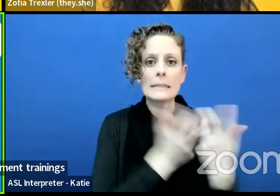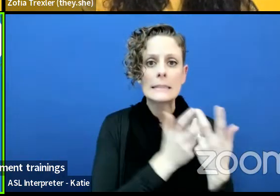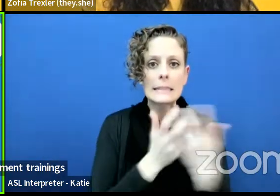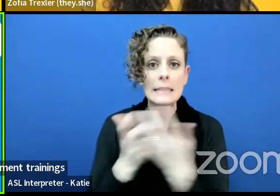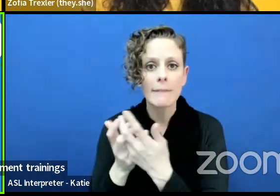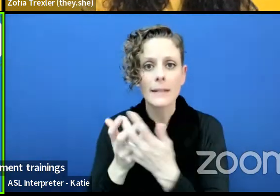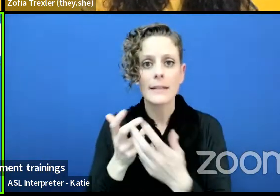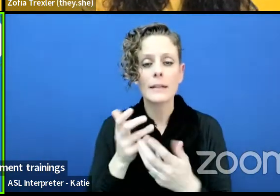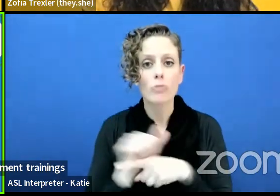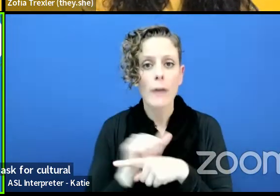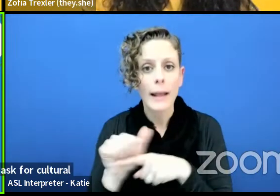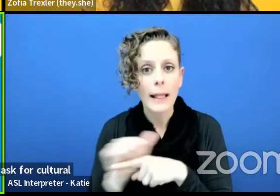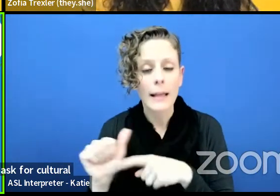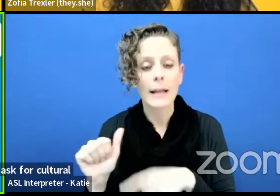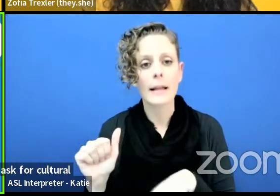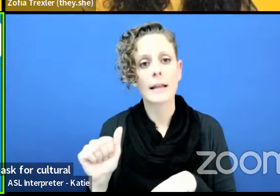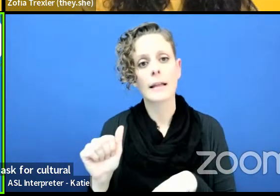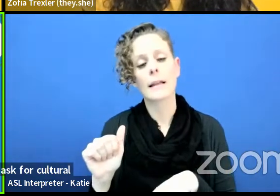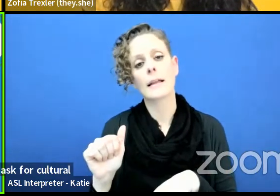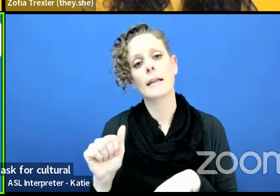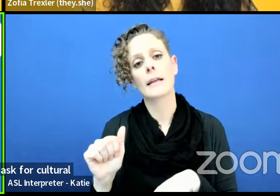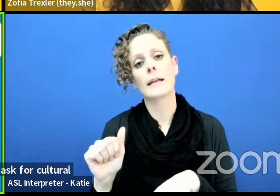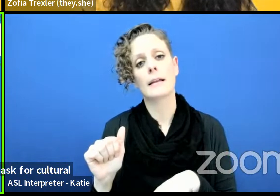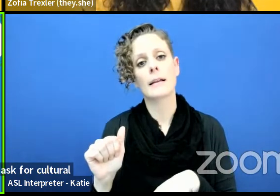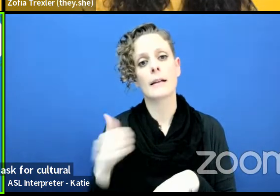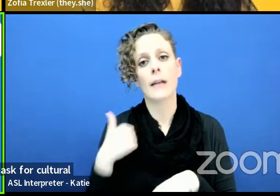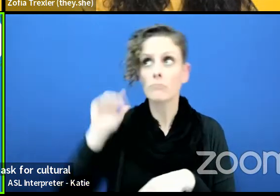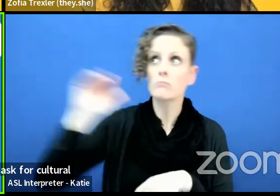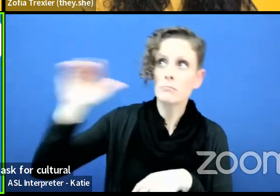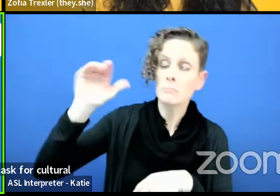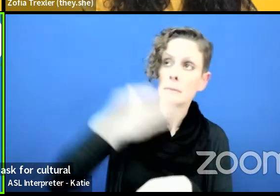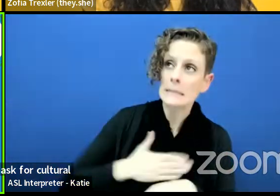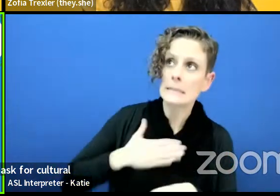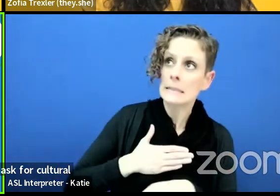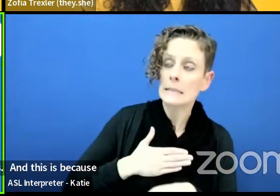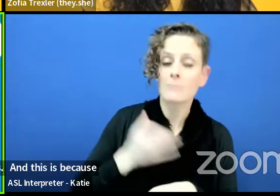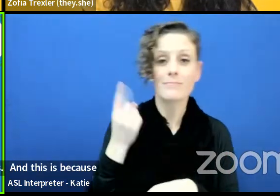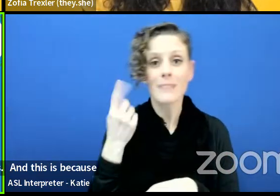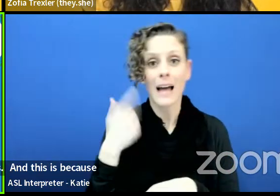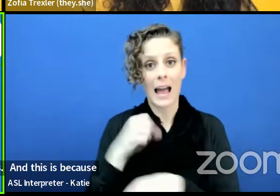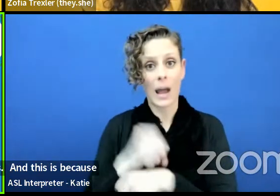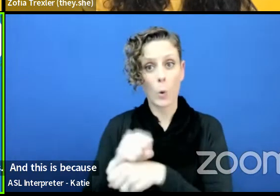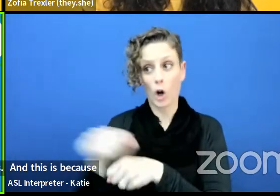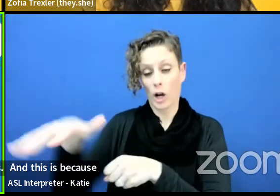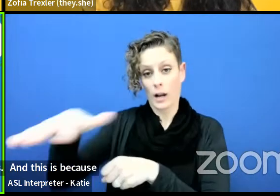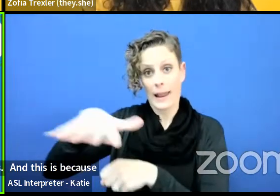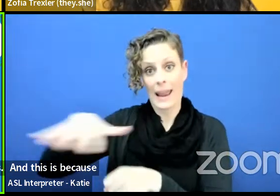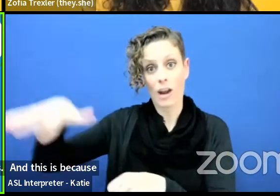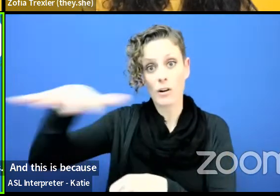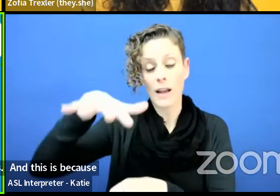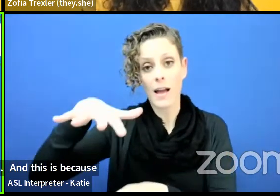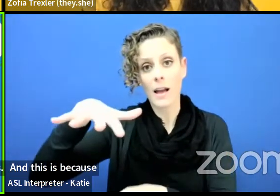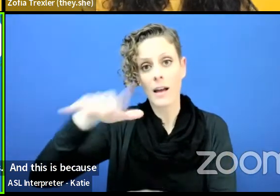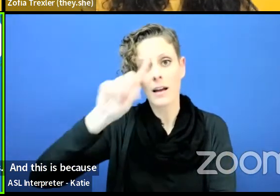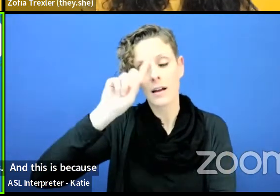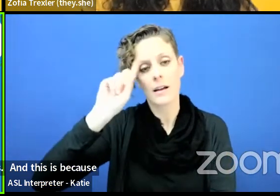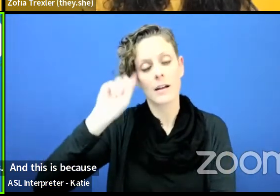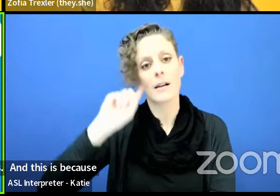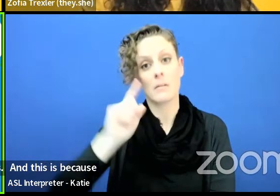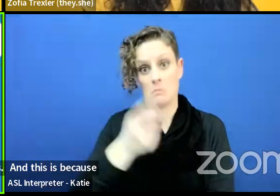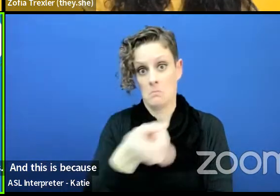trainings. This is because I realized I was working in a demographic that had never, to